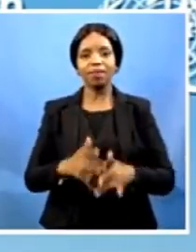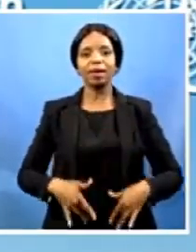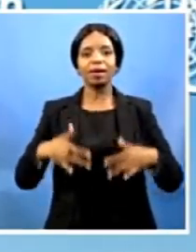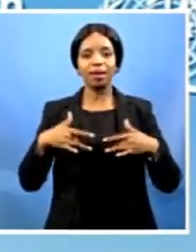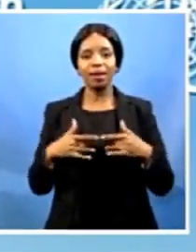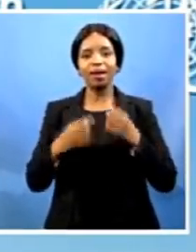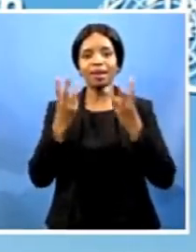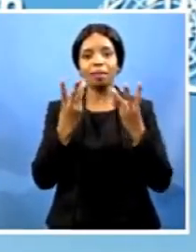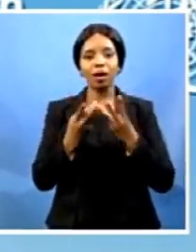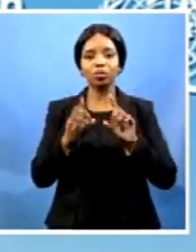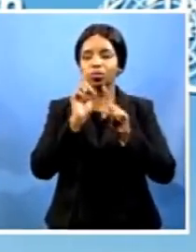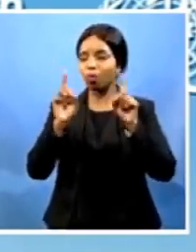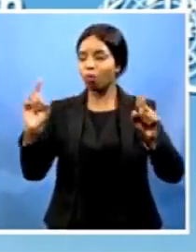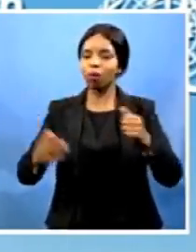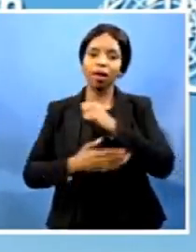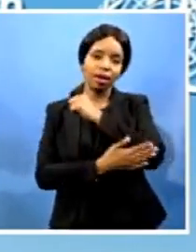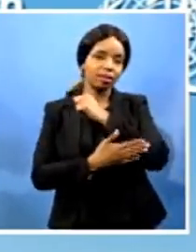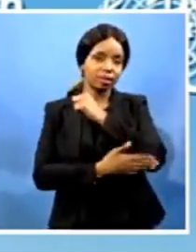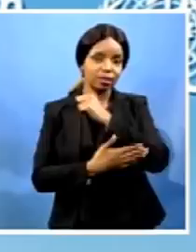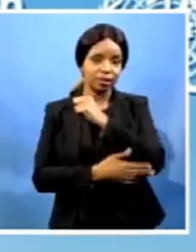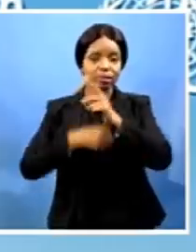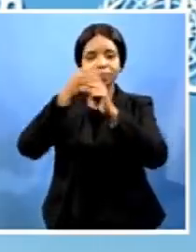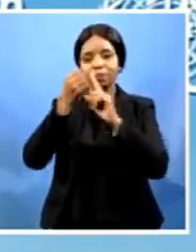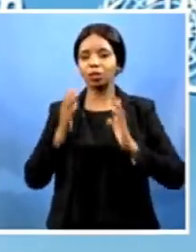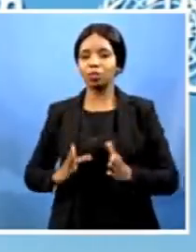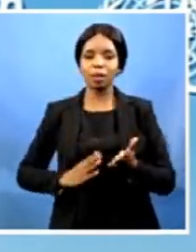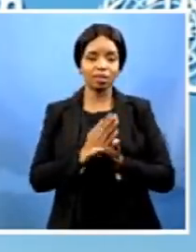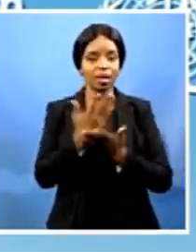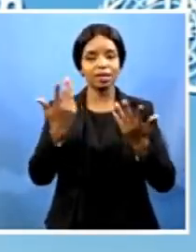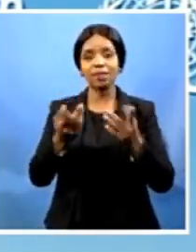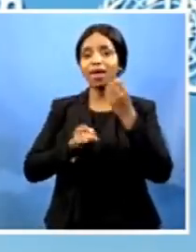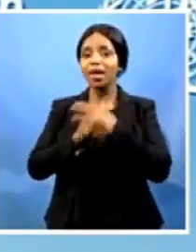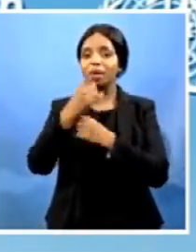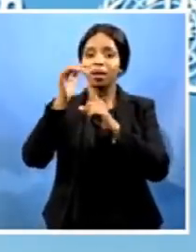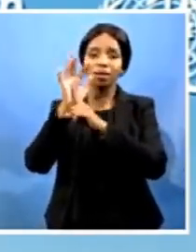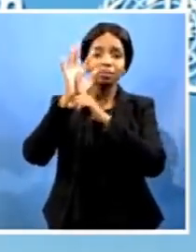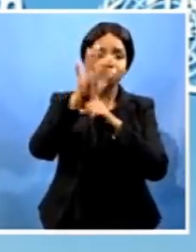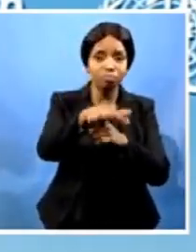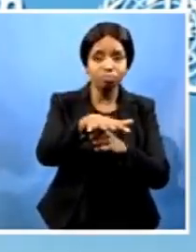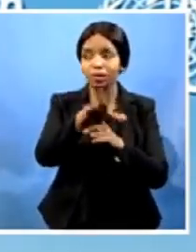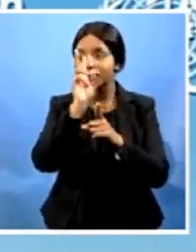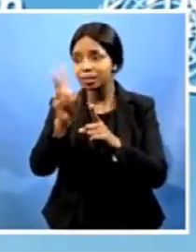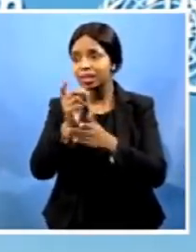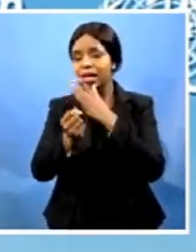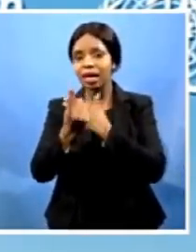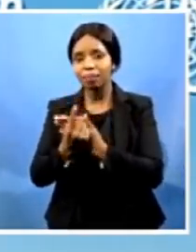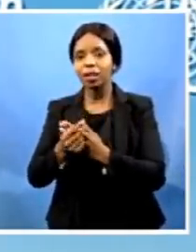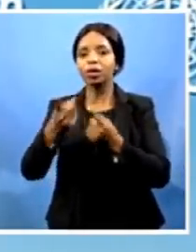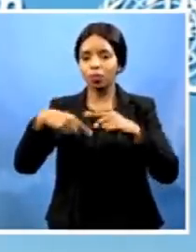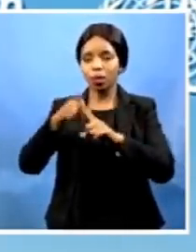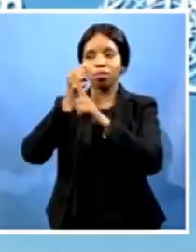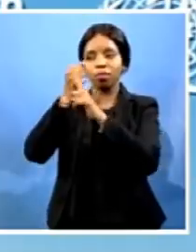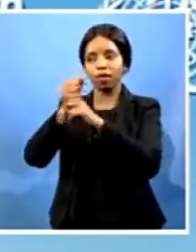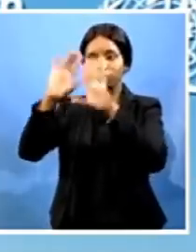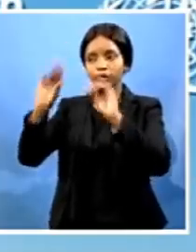fighting stigma and discrimination wherever we see it. There are disturbing reports in many